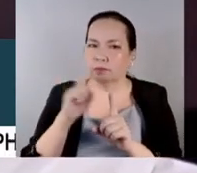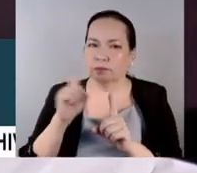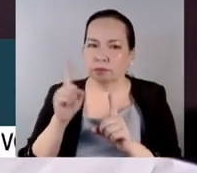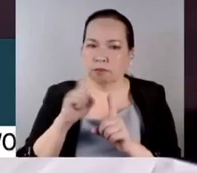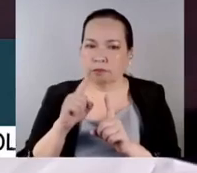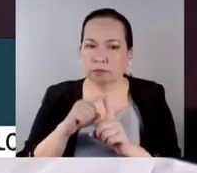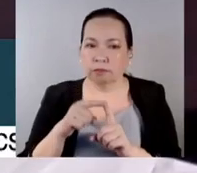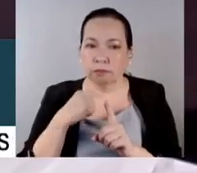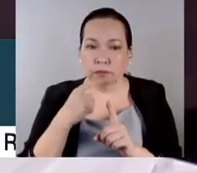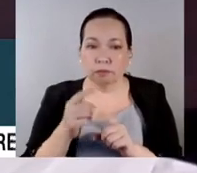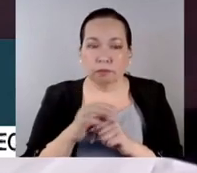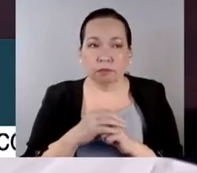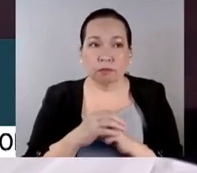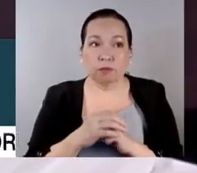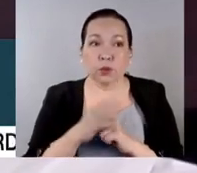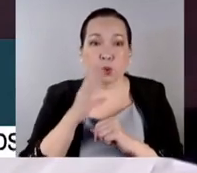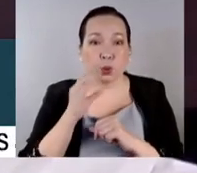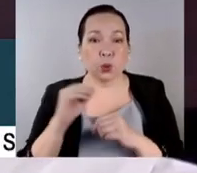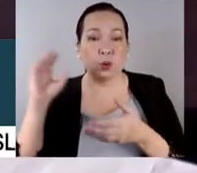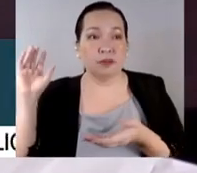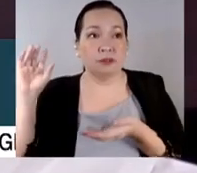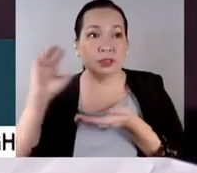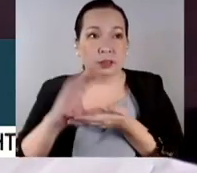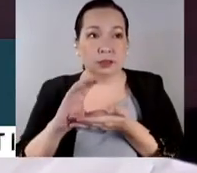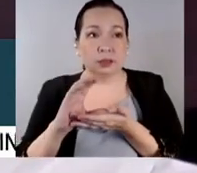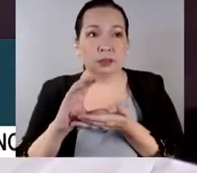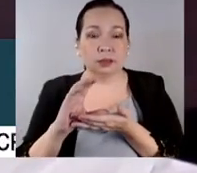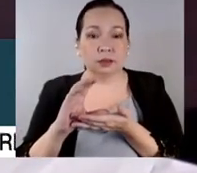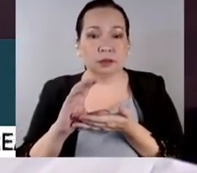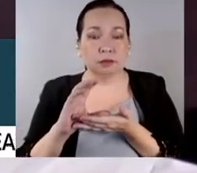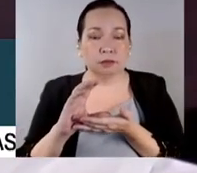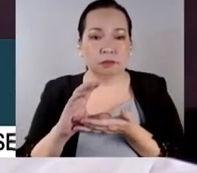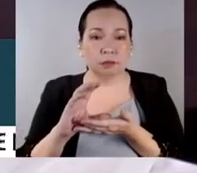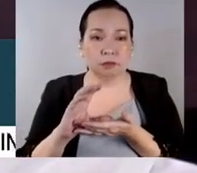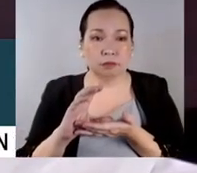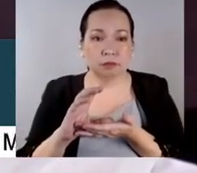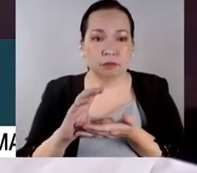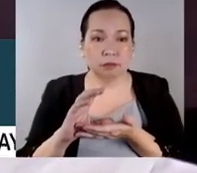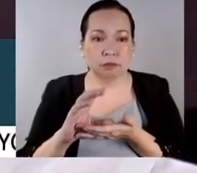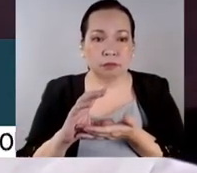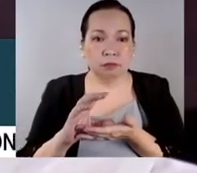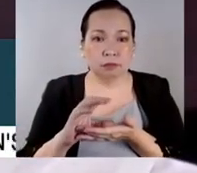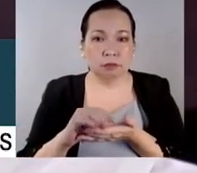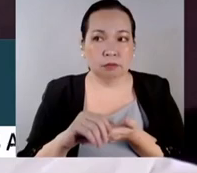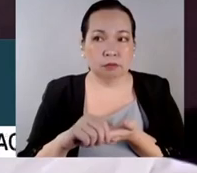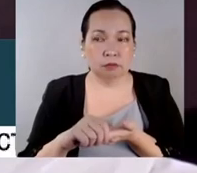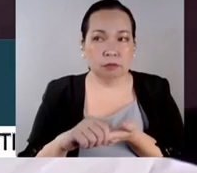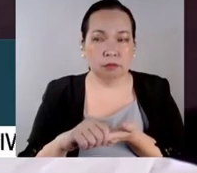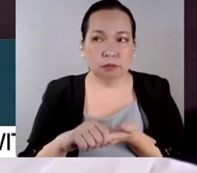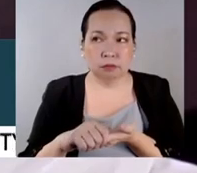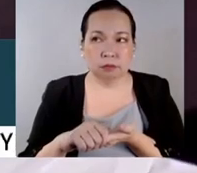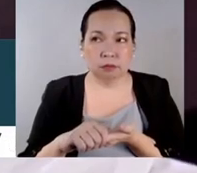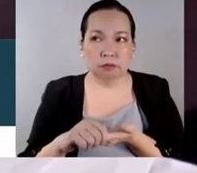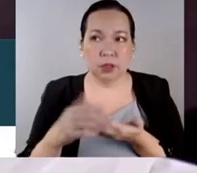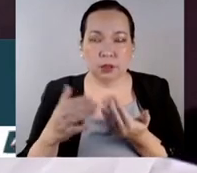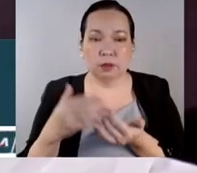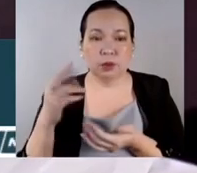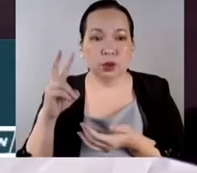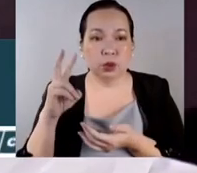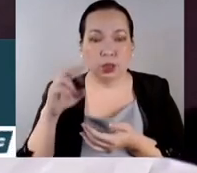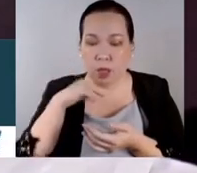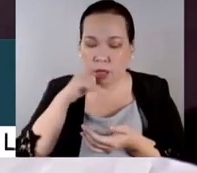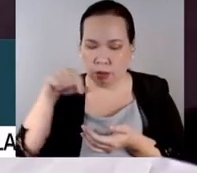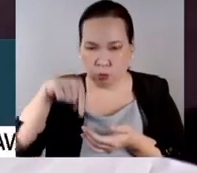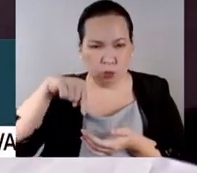those who invest, not this year, but the years to come, 24, 25,